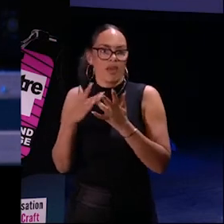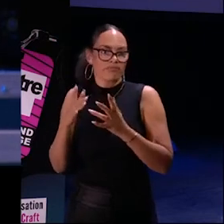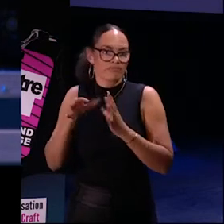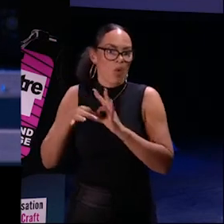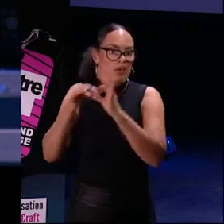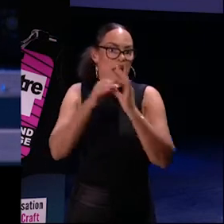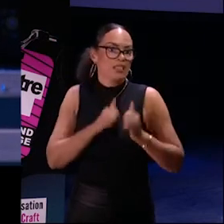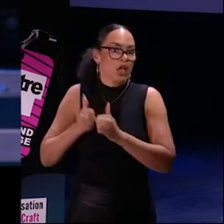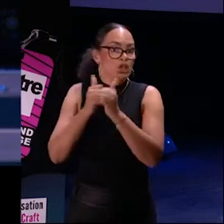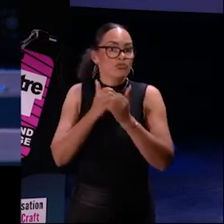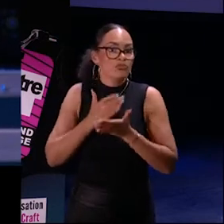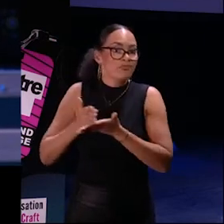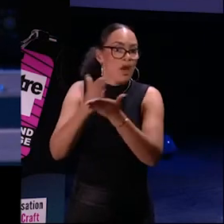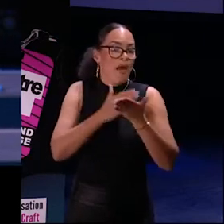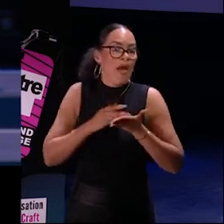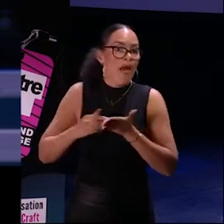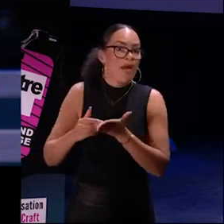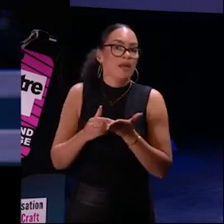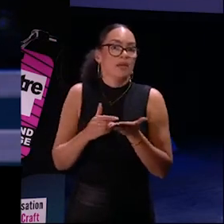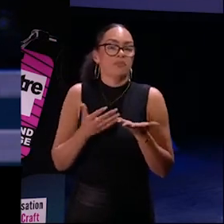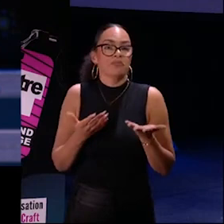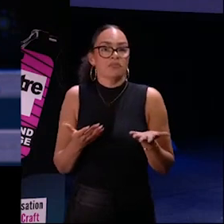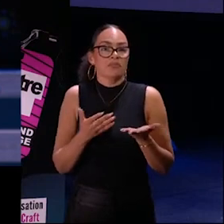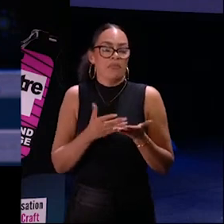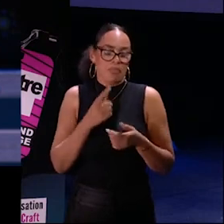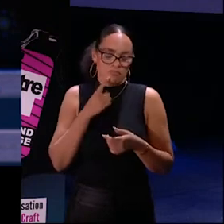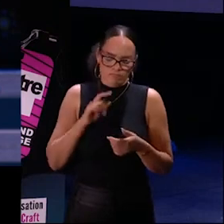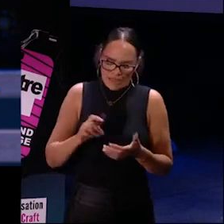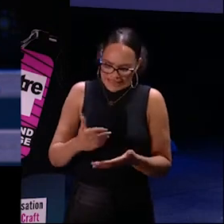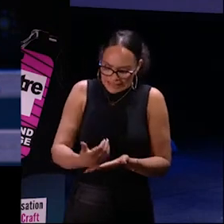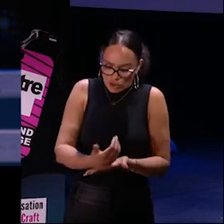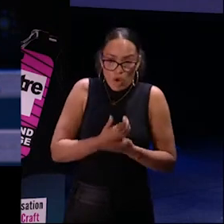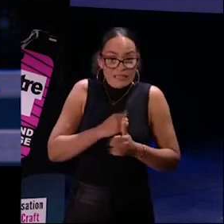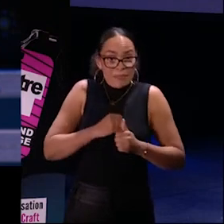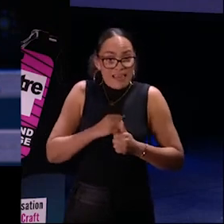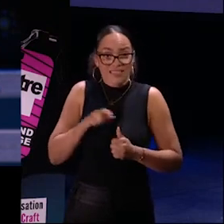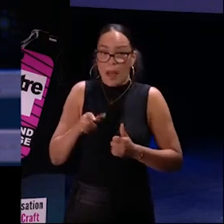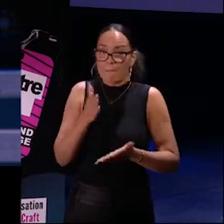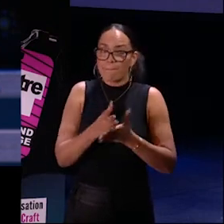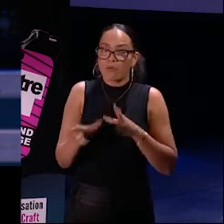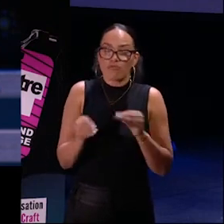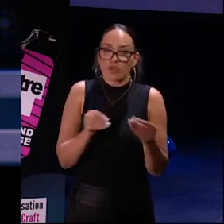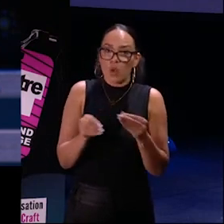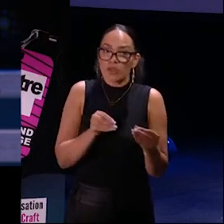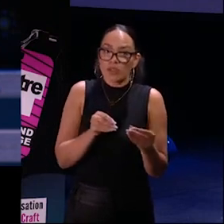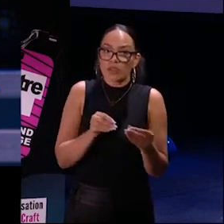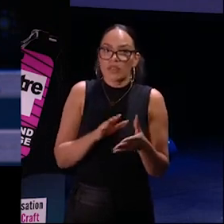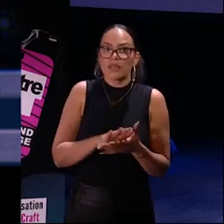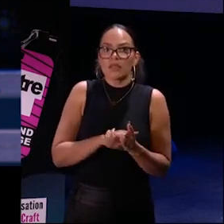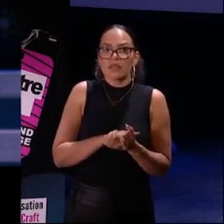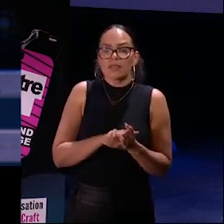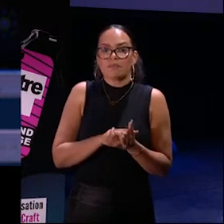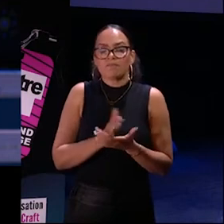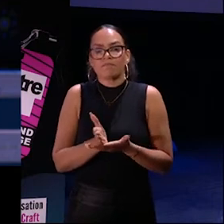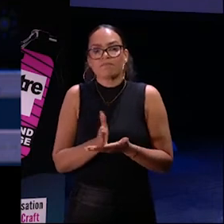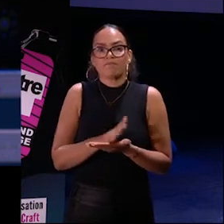resources. We make a judgment call on whether that's a good use of storage space, because storage space is a resource. And if it's not there, we